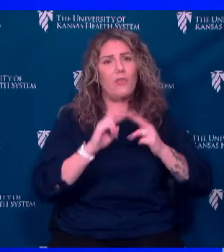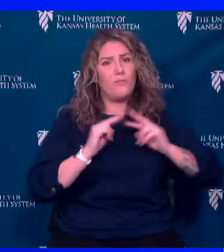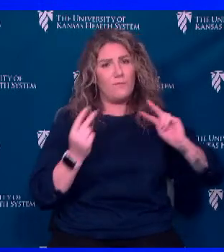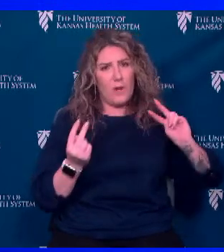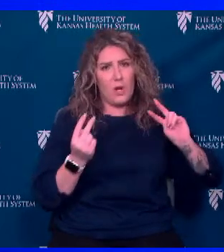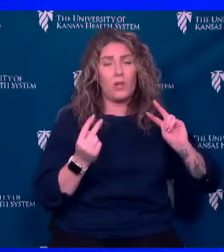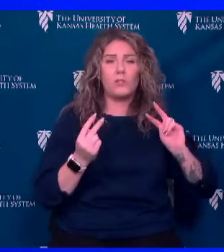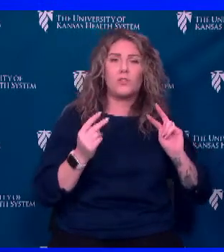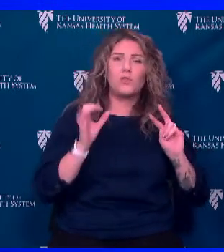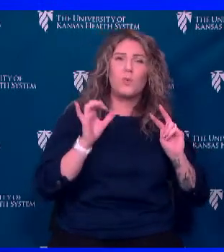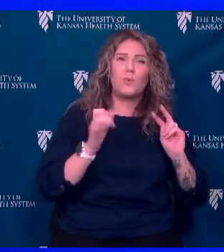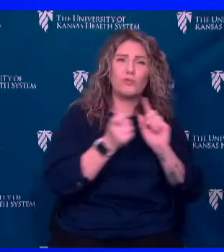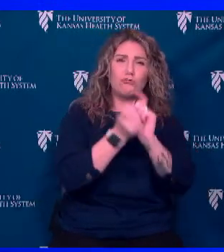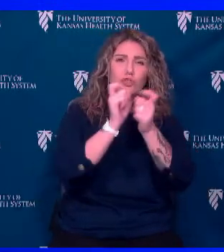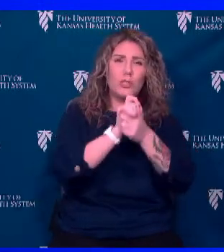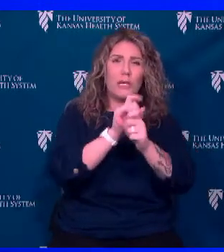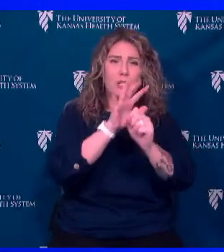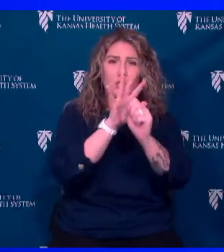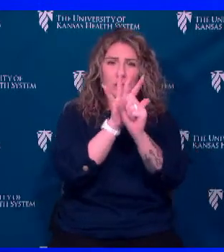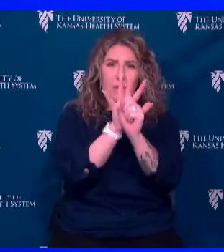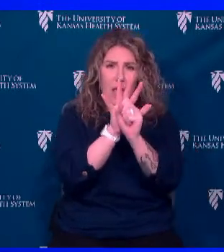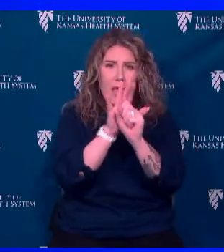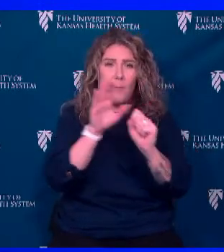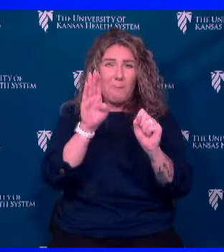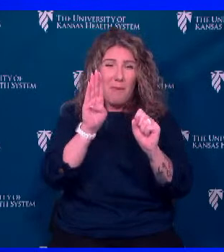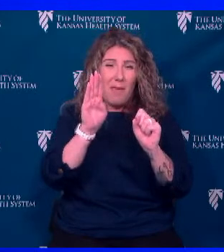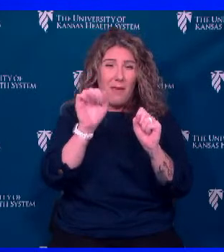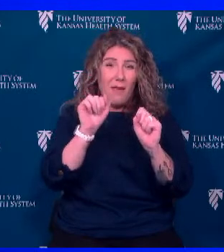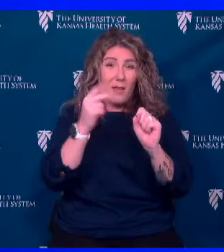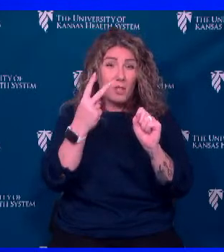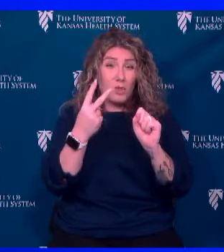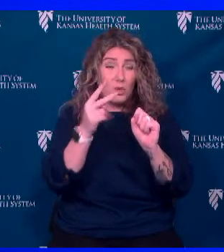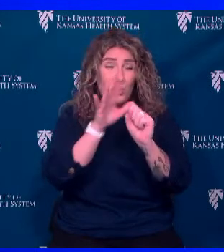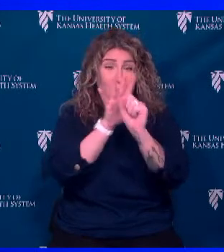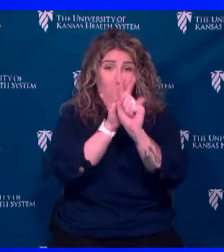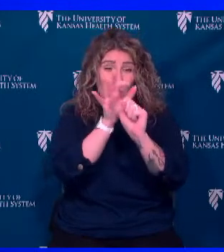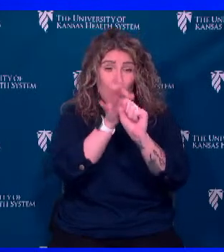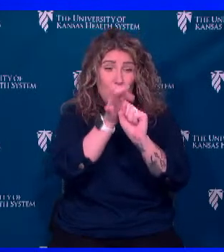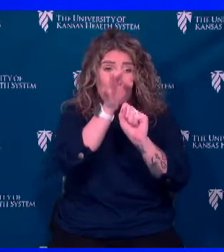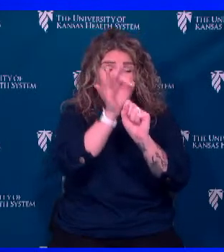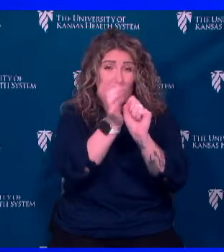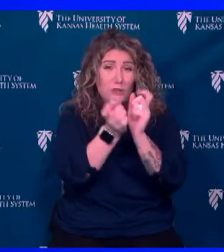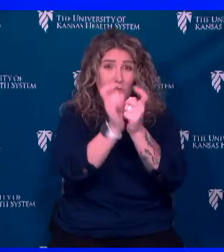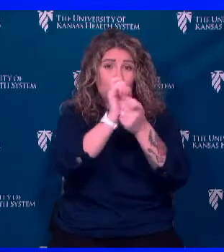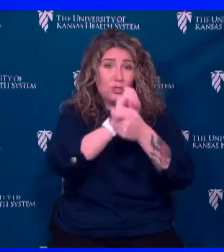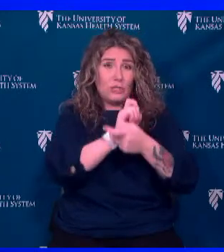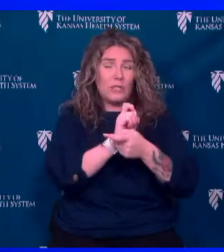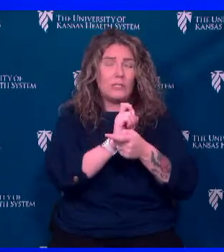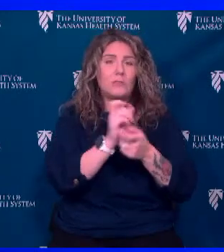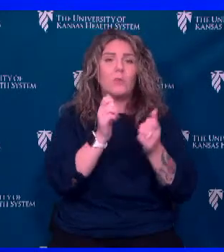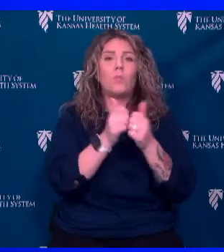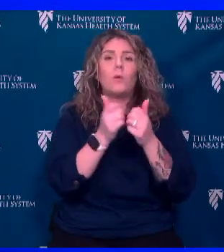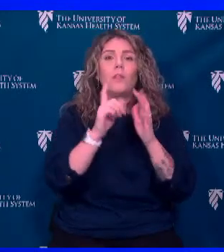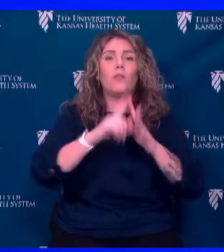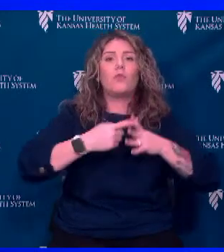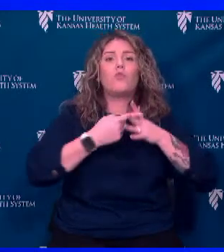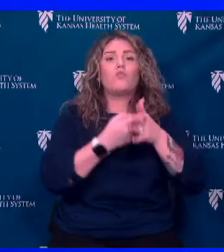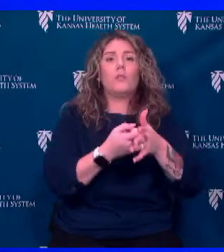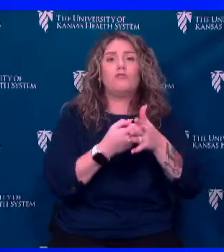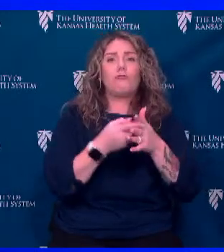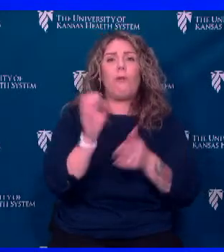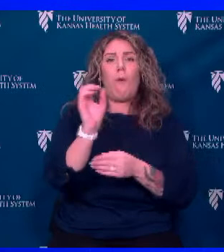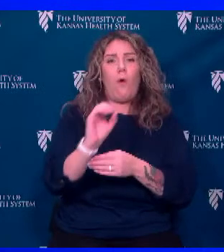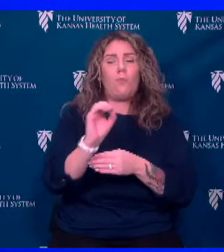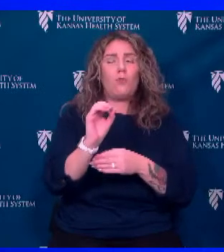the changes in the spike with BA2 is really similar to the changes with the original Omicron. So overall, just what you're